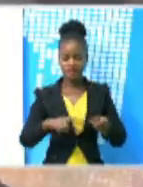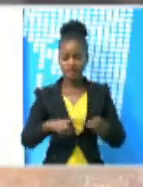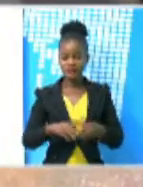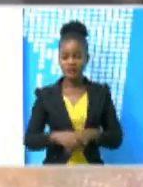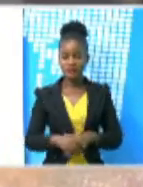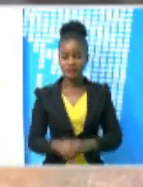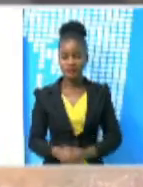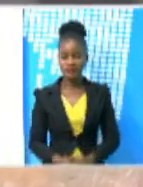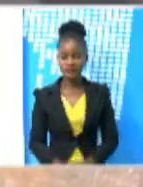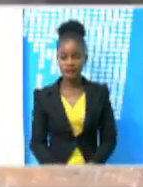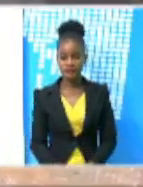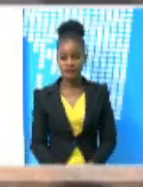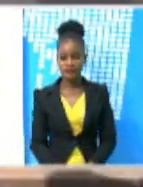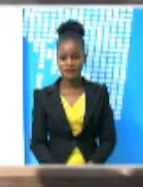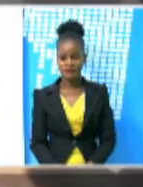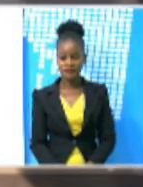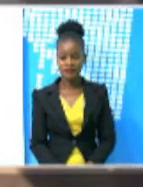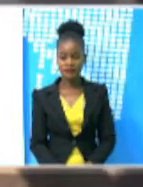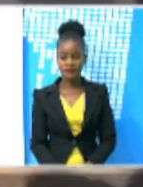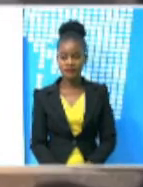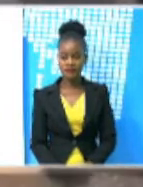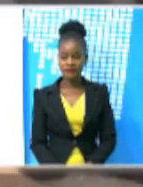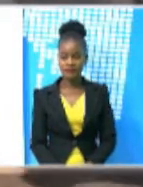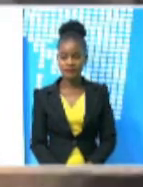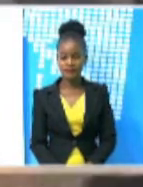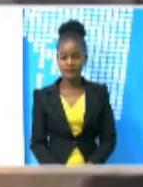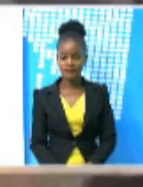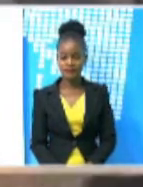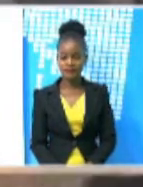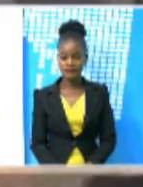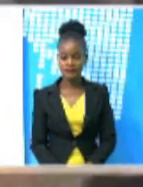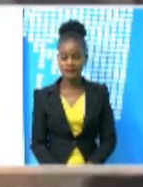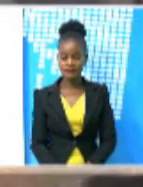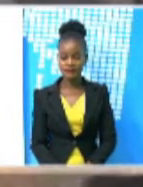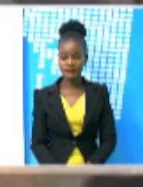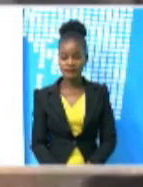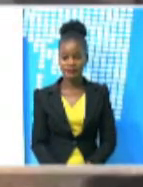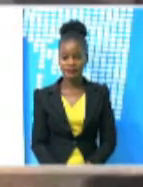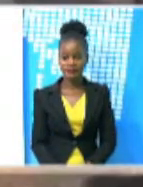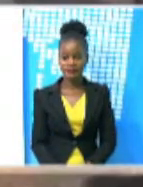Samlanifa, Smart 24 TV, Business Today.